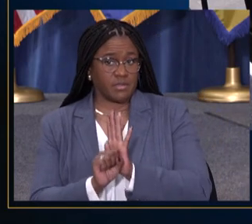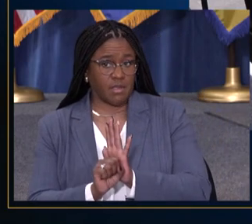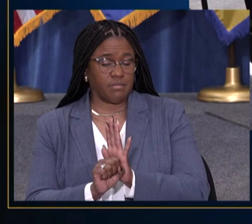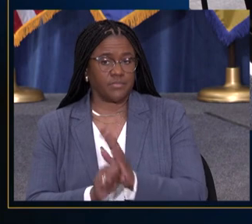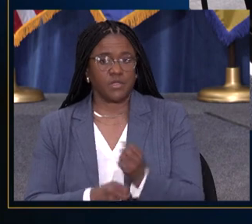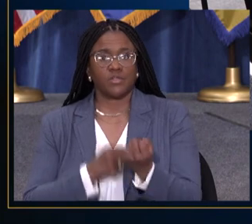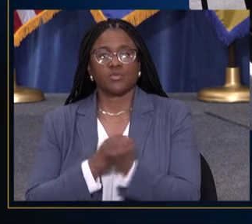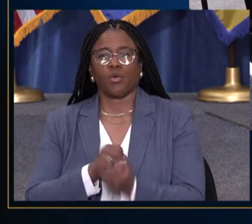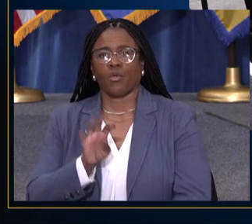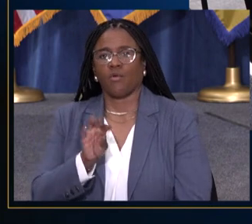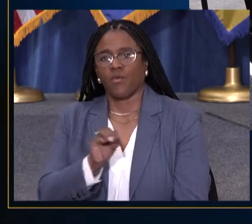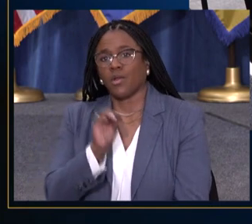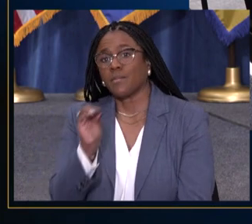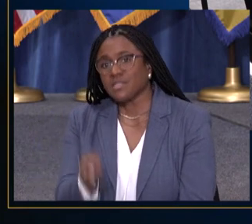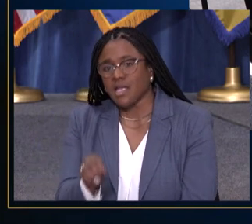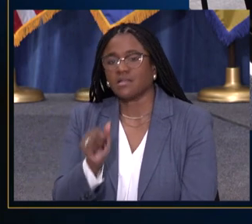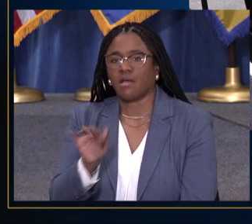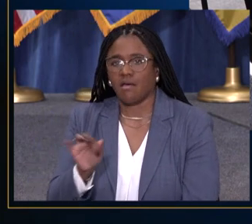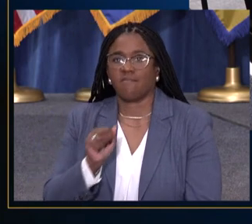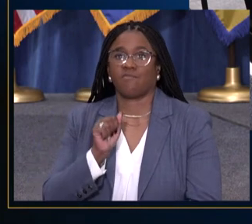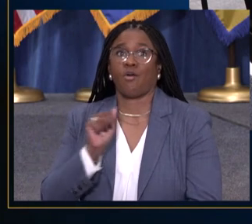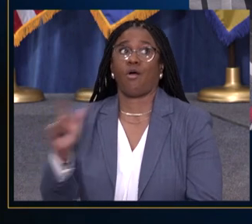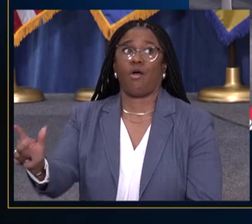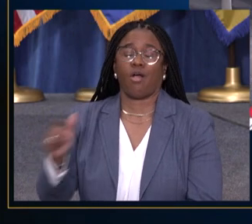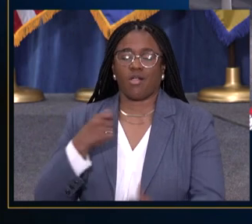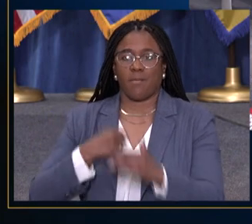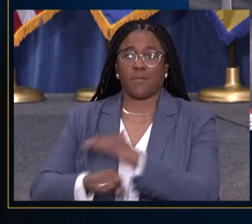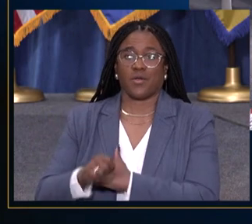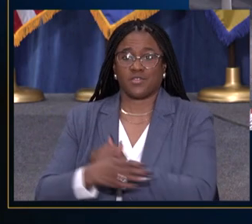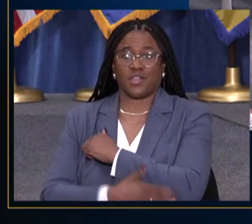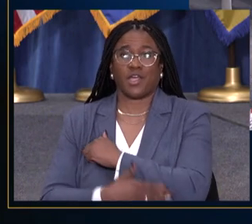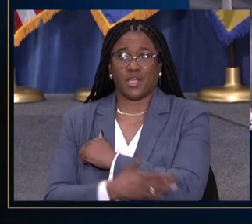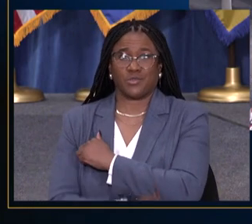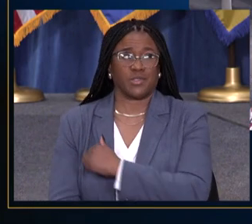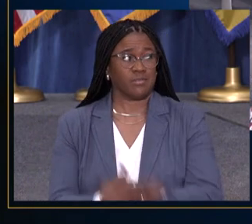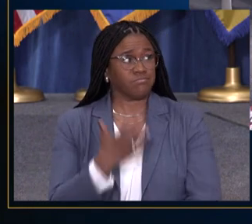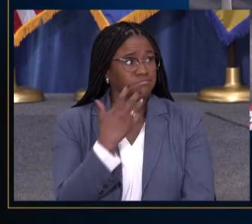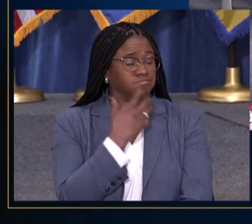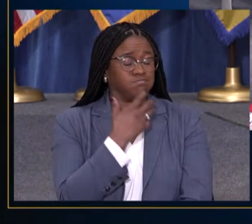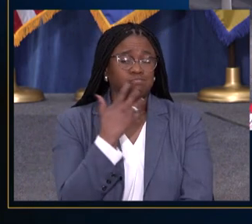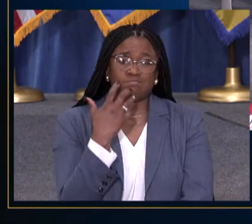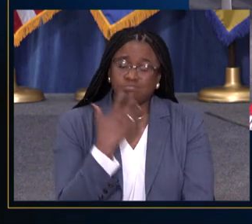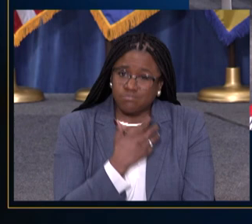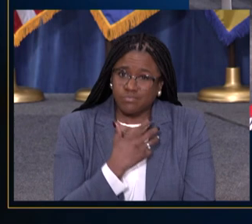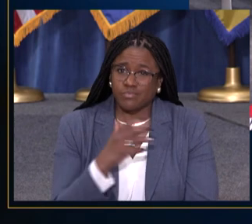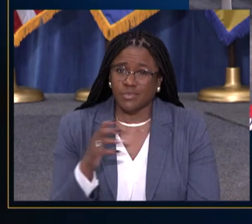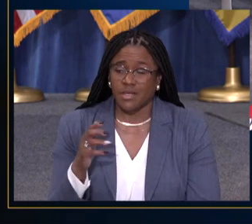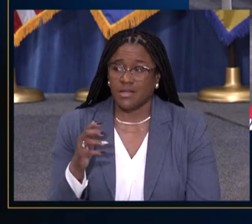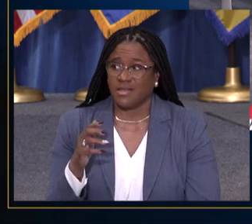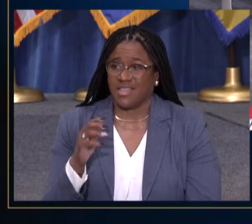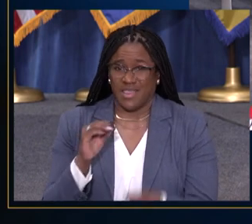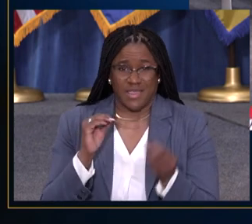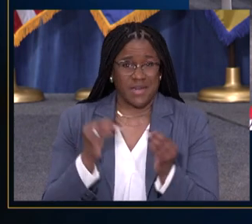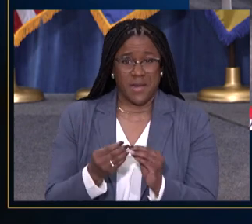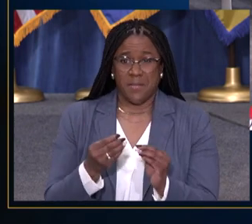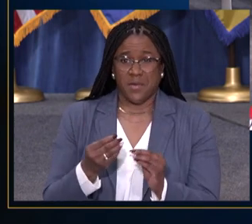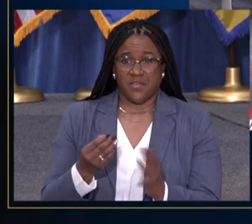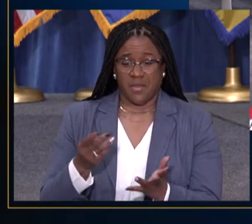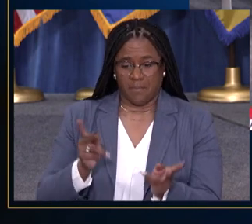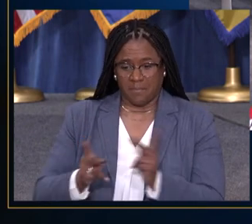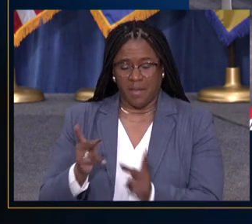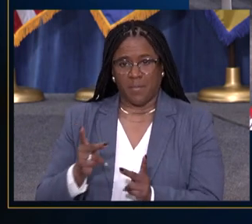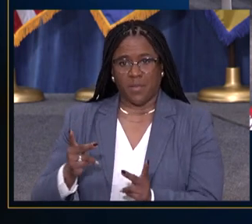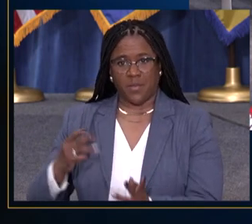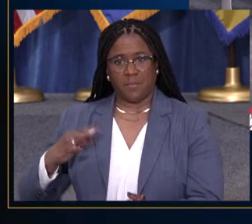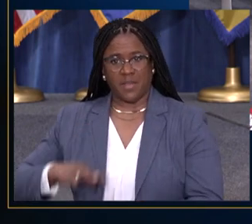support 40% of all births in this country, which is extraordinary, just in terms of the number of beneficiaries that